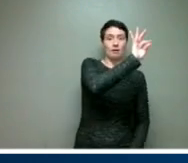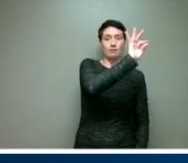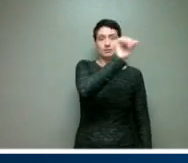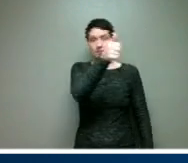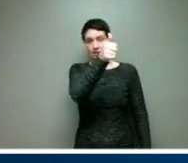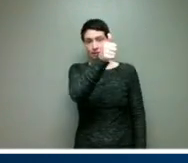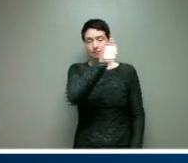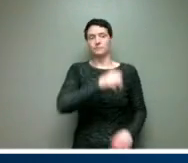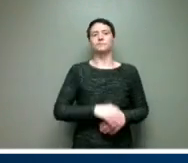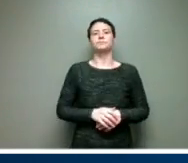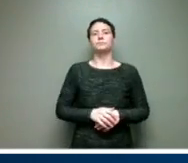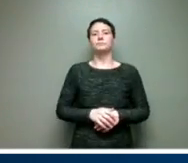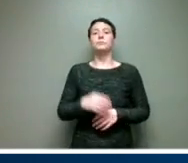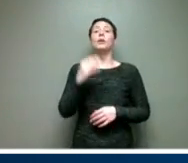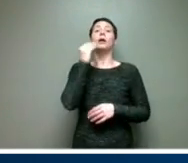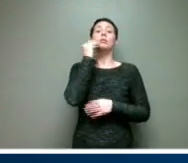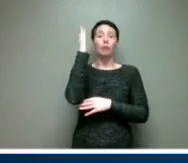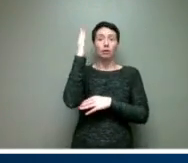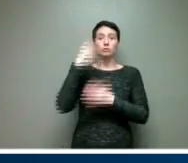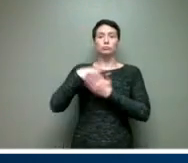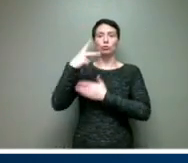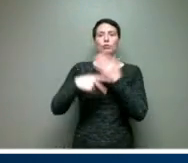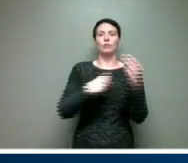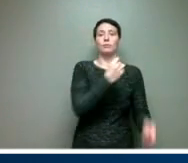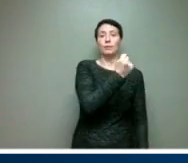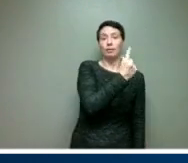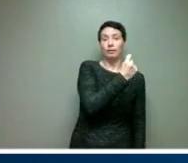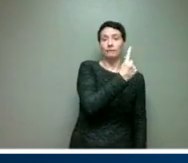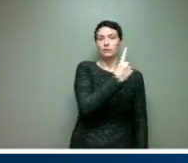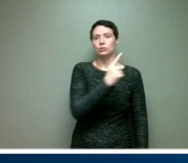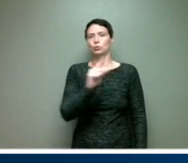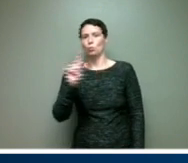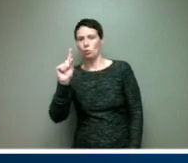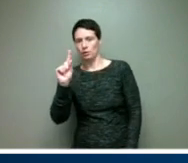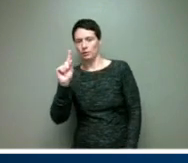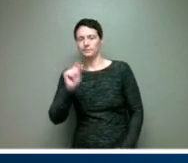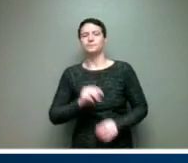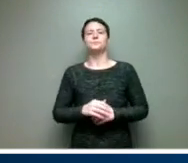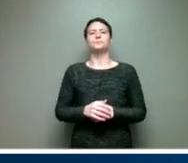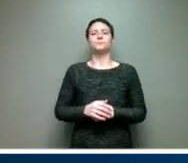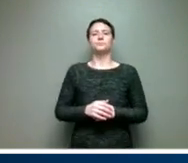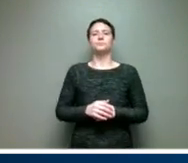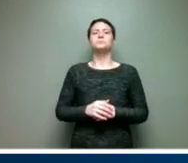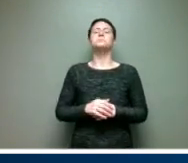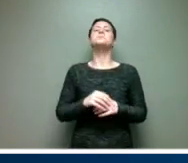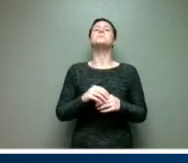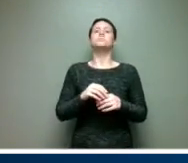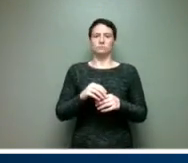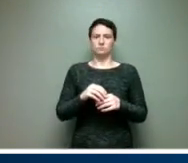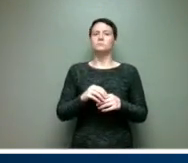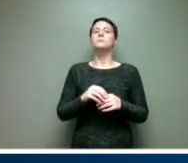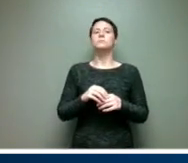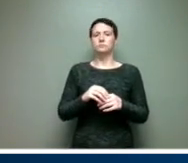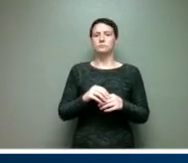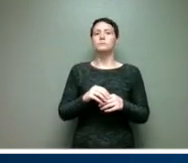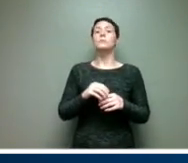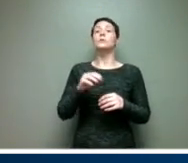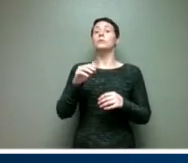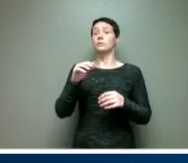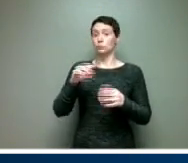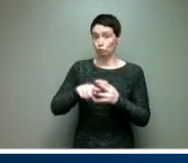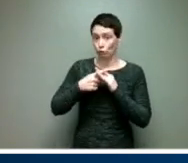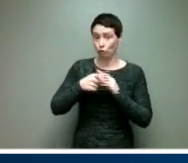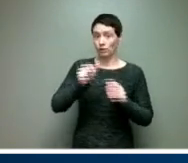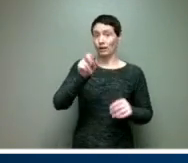11 to 1. And at those sites, starting on the 20th, we'll also have Children's Hunger Alliance, and they'll be